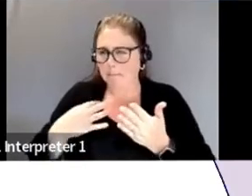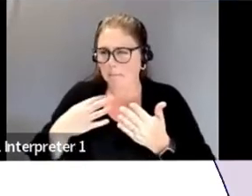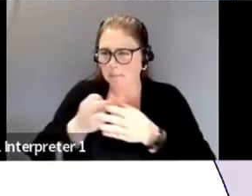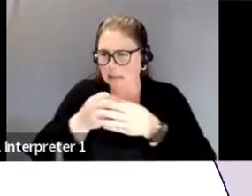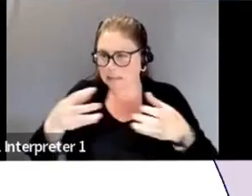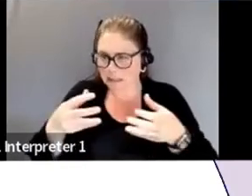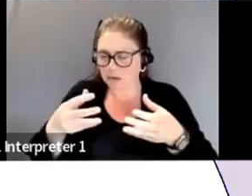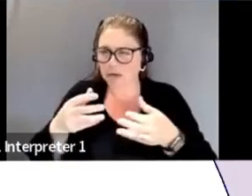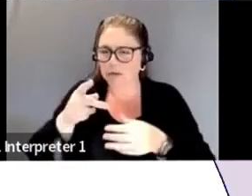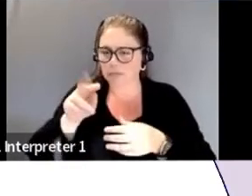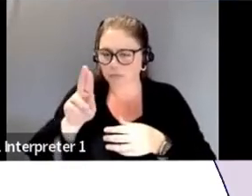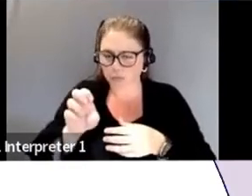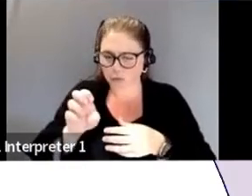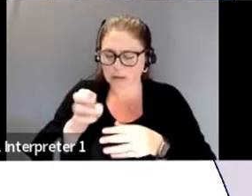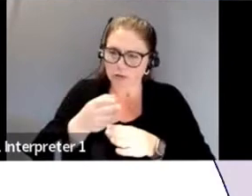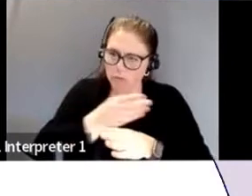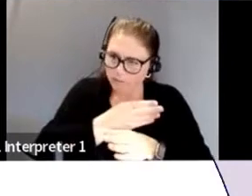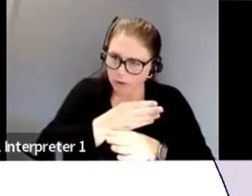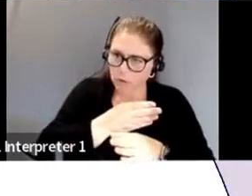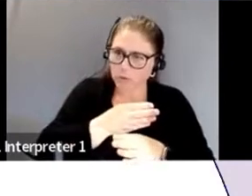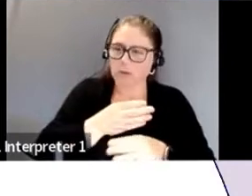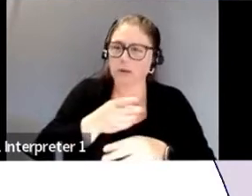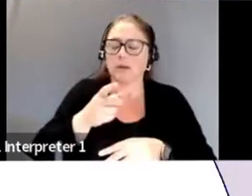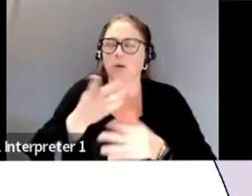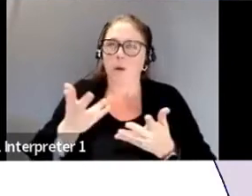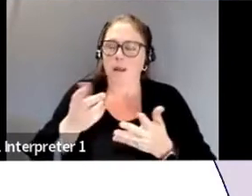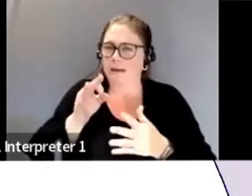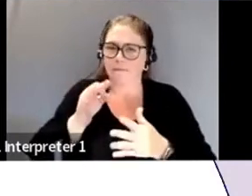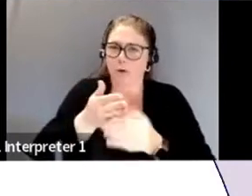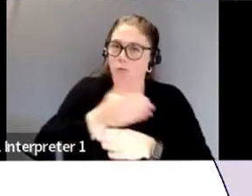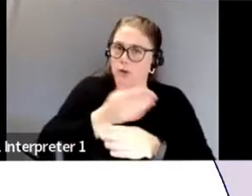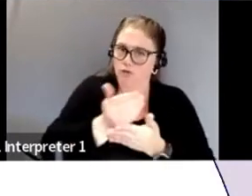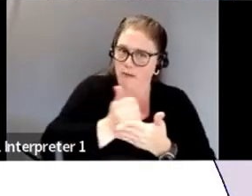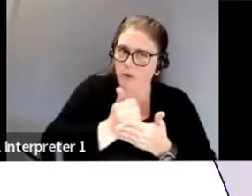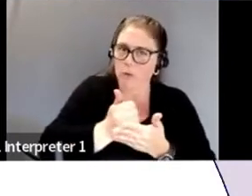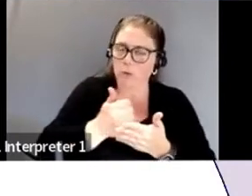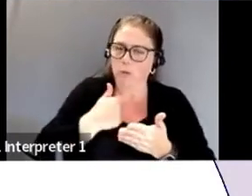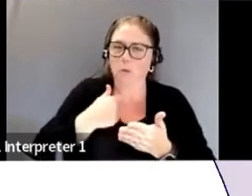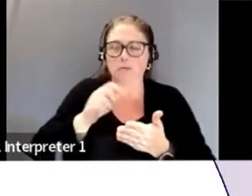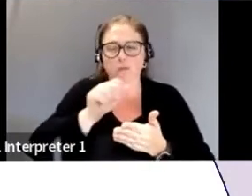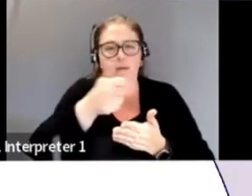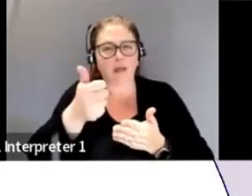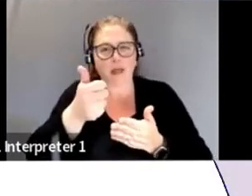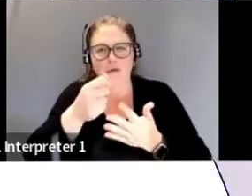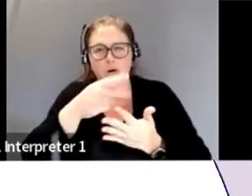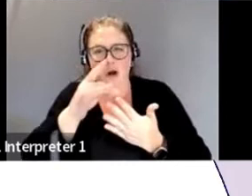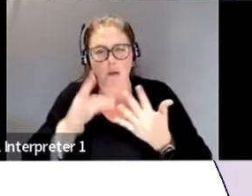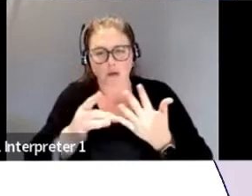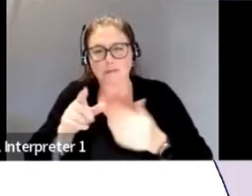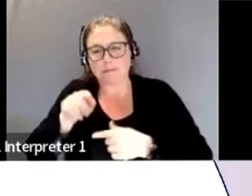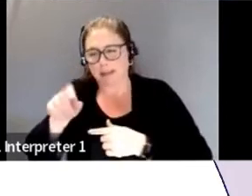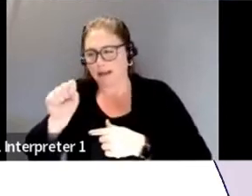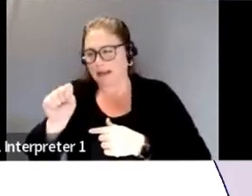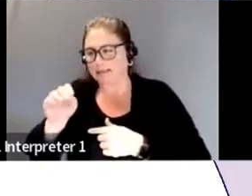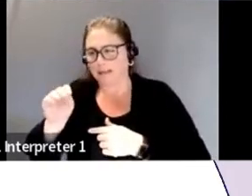so it is for small enterprises. If you are pre-revenue, there's a lot of options out there. This one here is for a small business, but you do